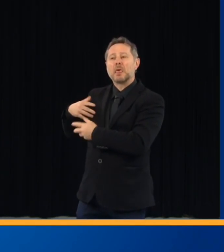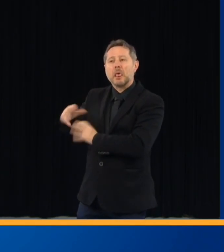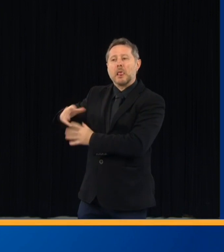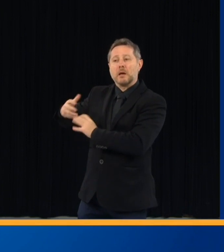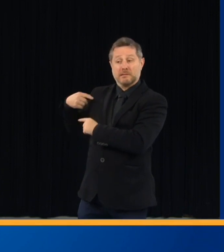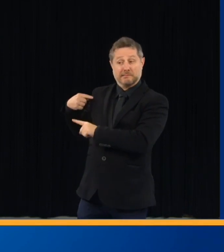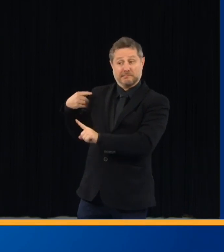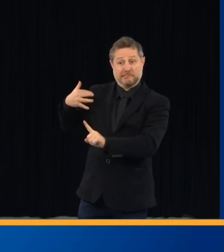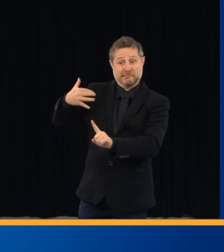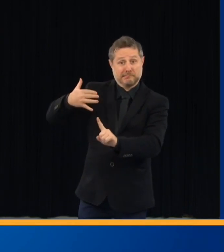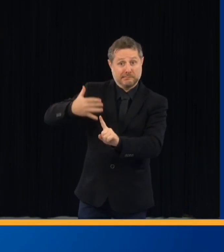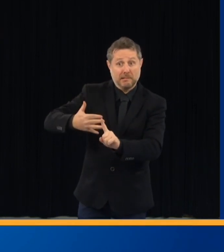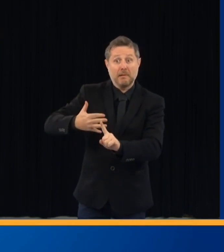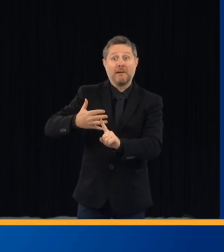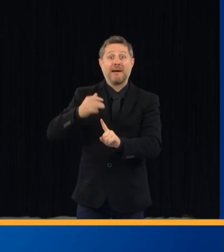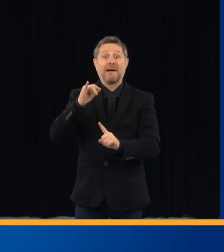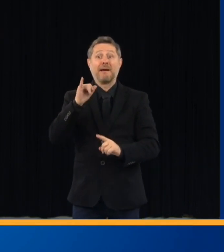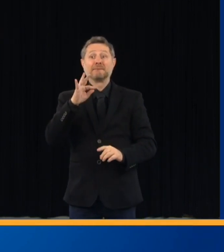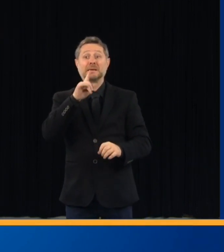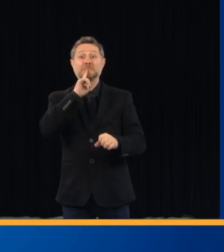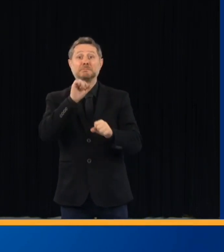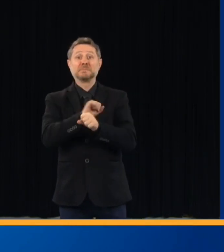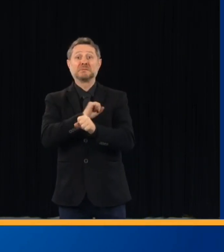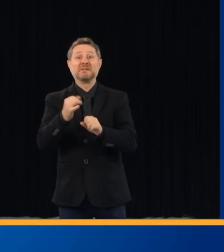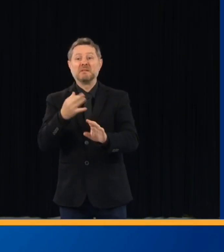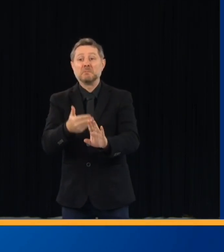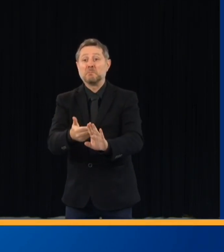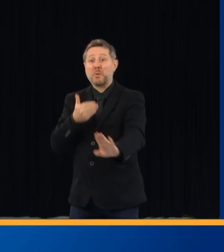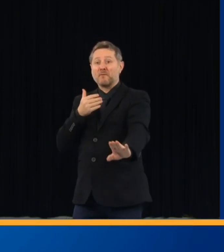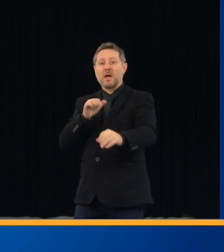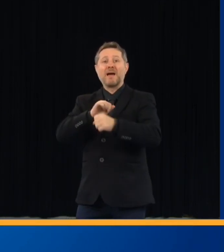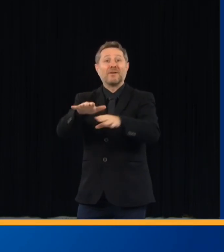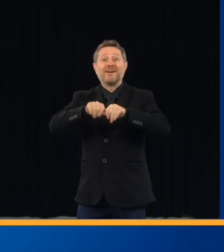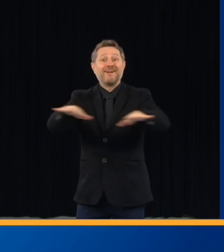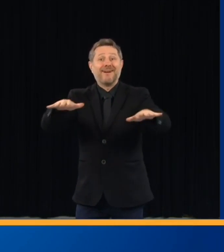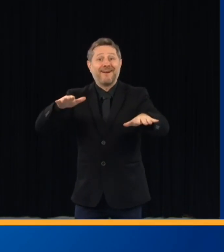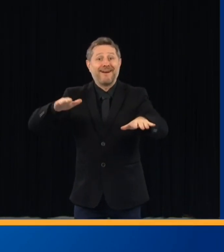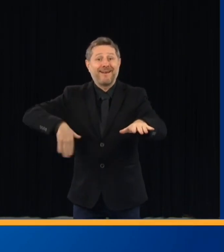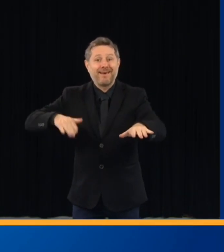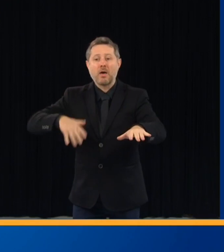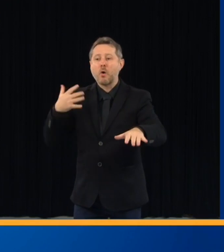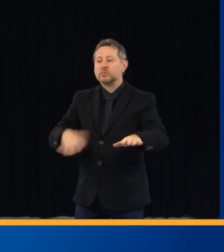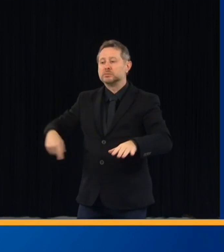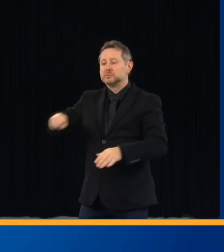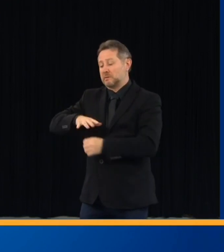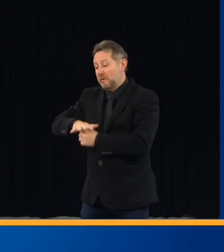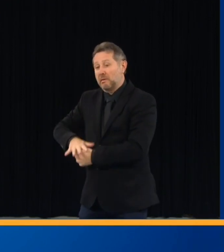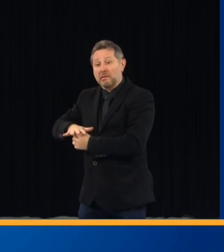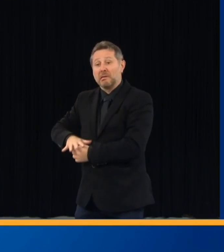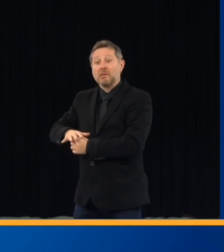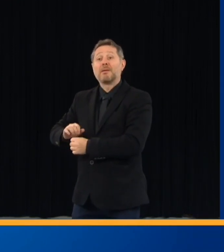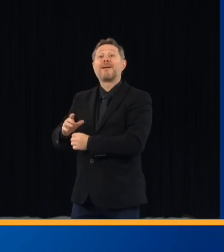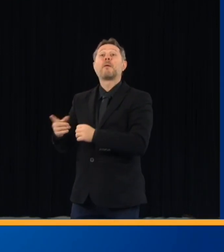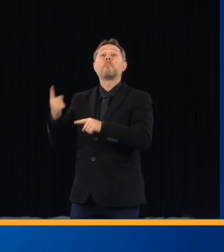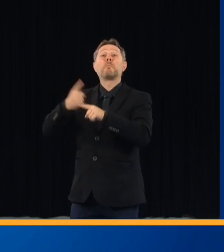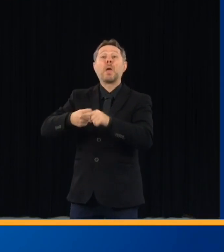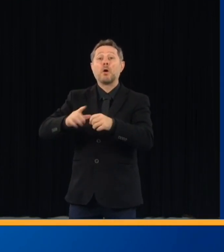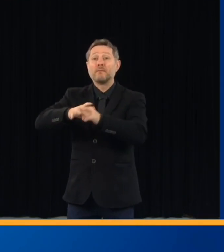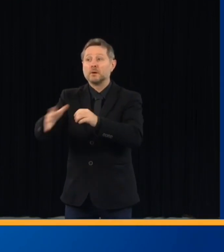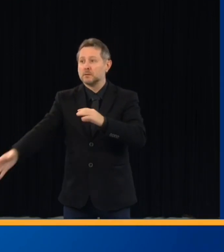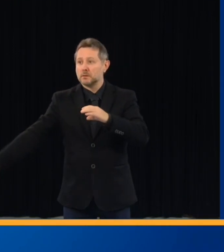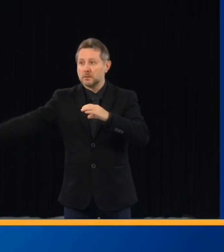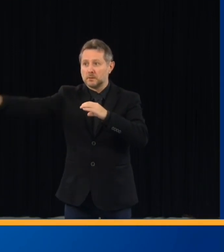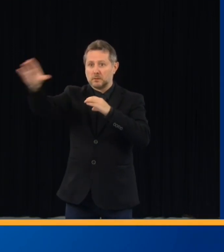this were under stress, you then add this crisis on top of that, those are